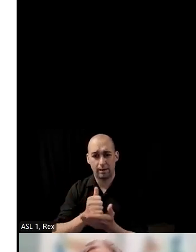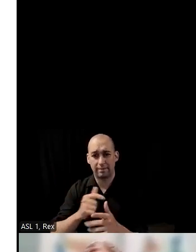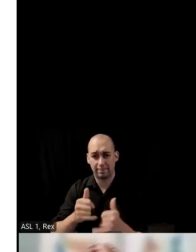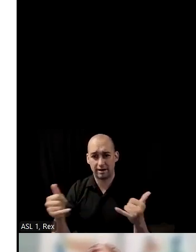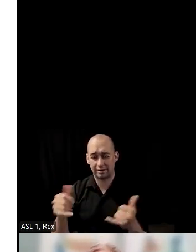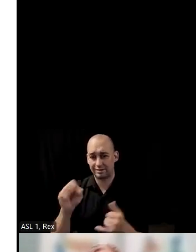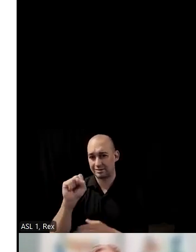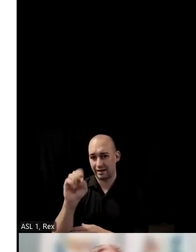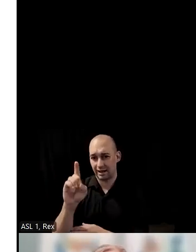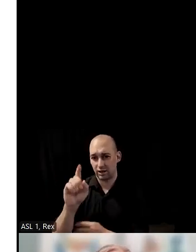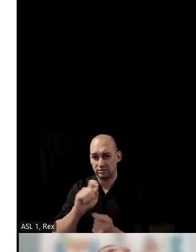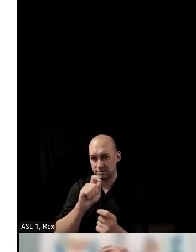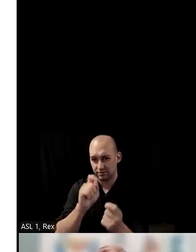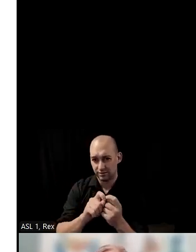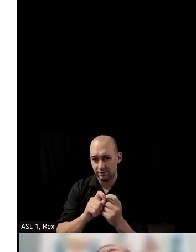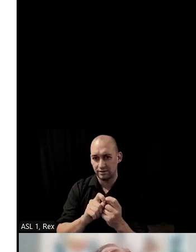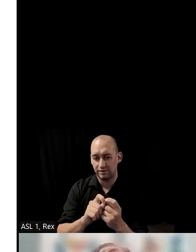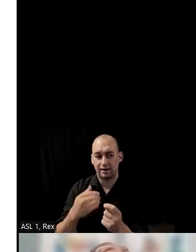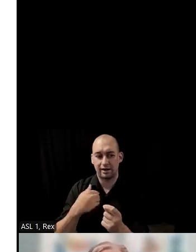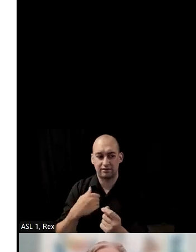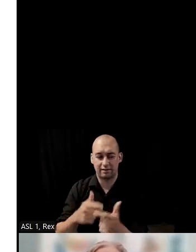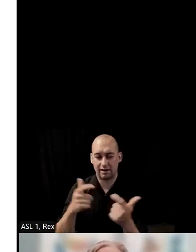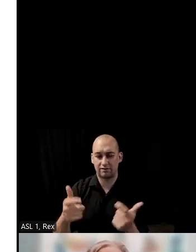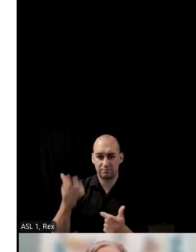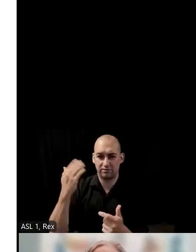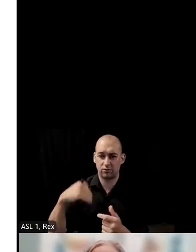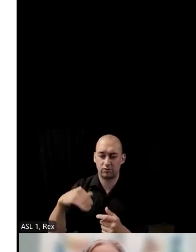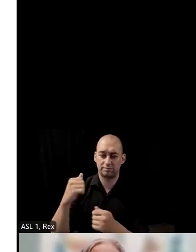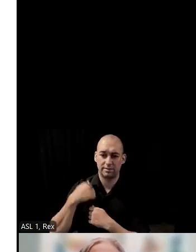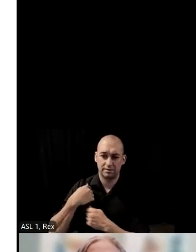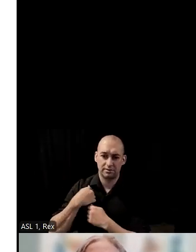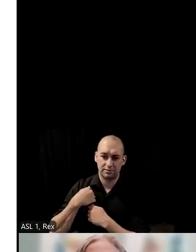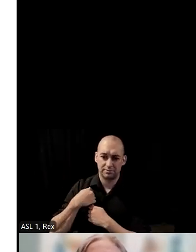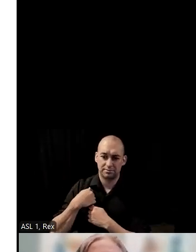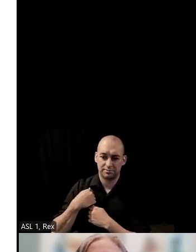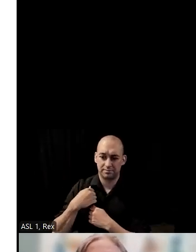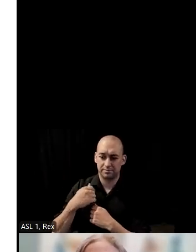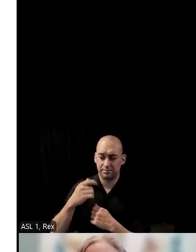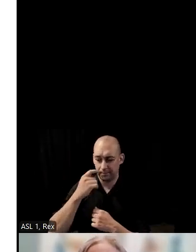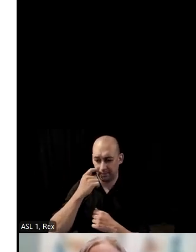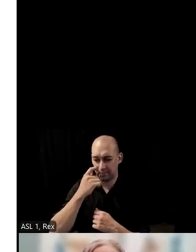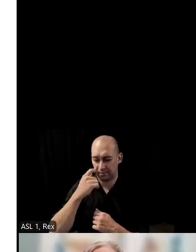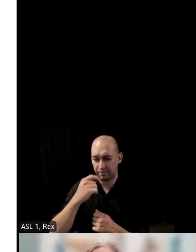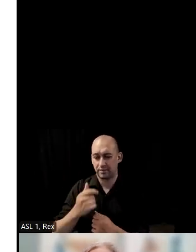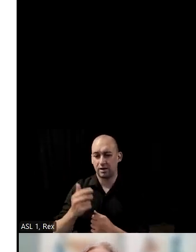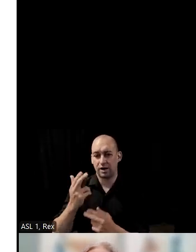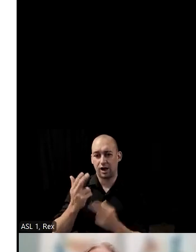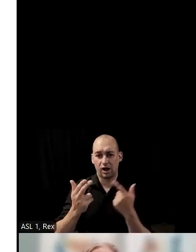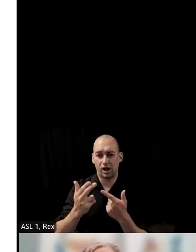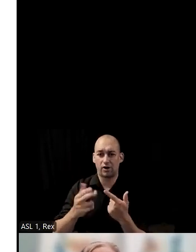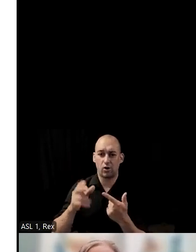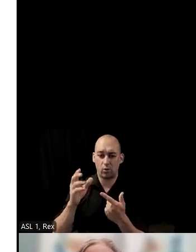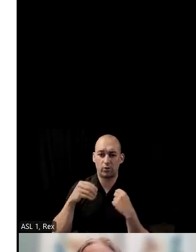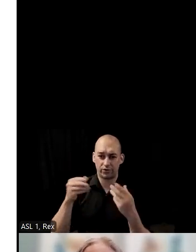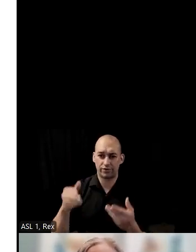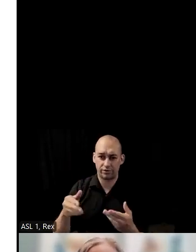in particular has a lot of former military in their community, people who are gun owners and may be living